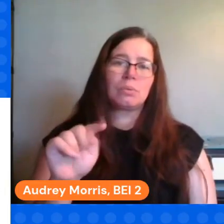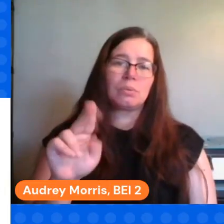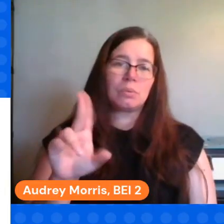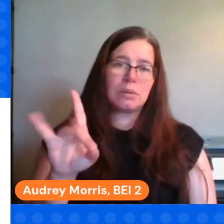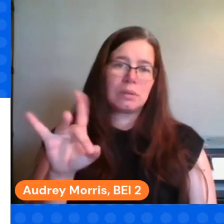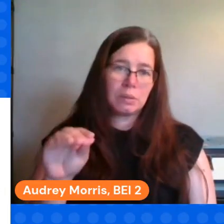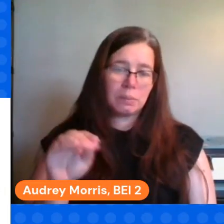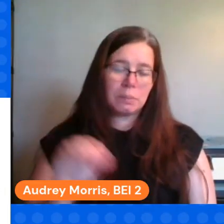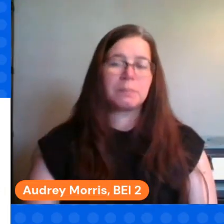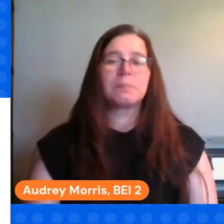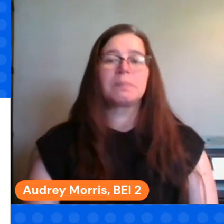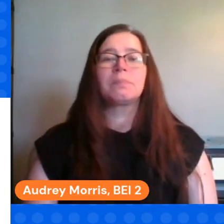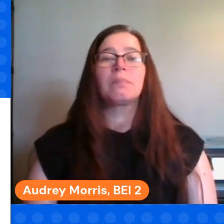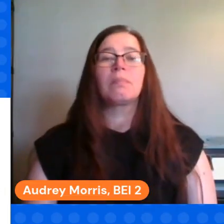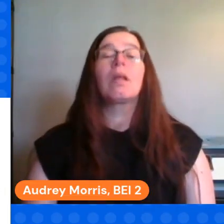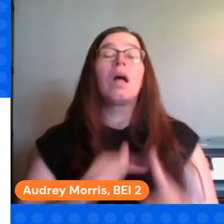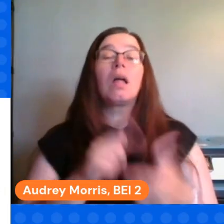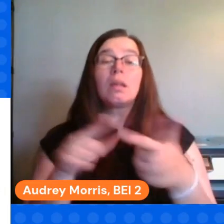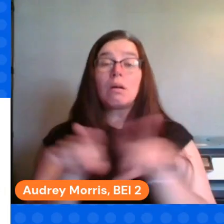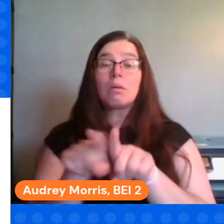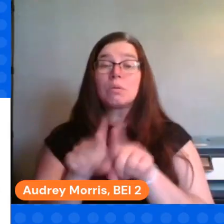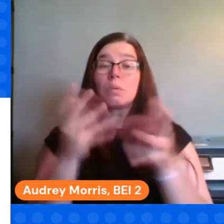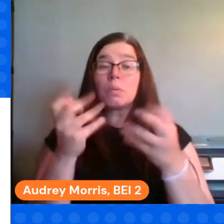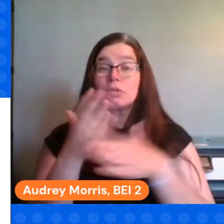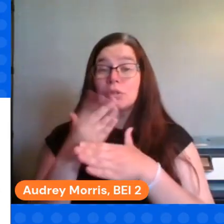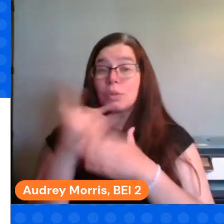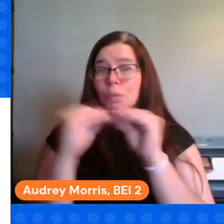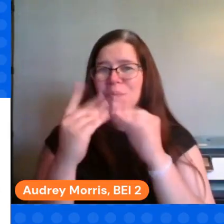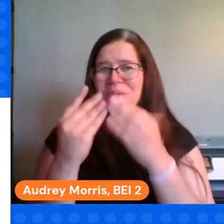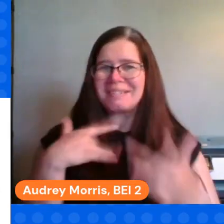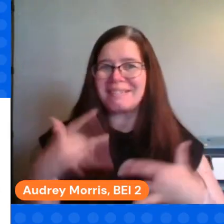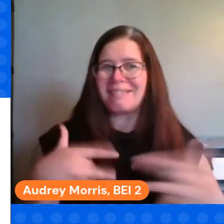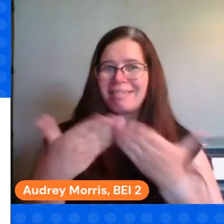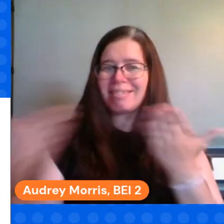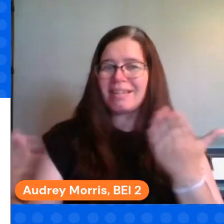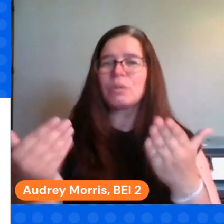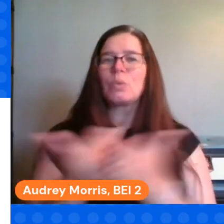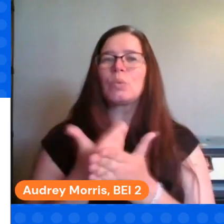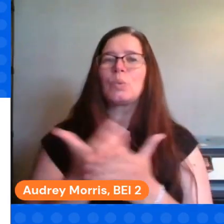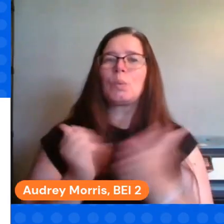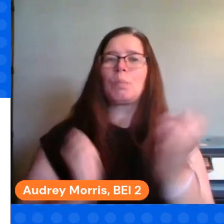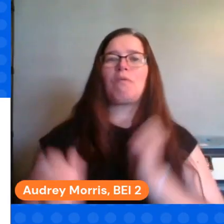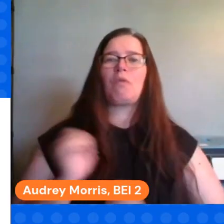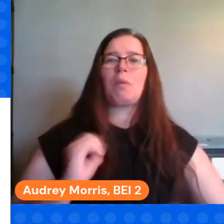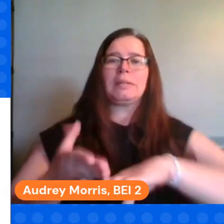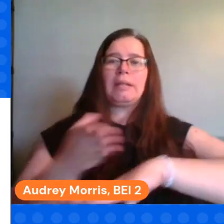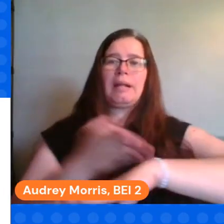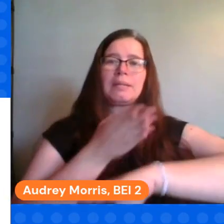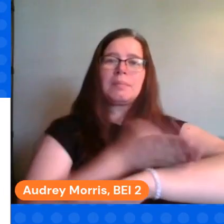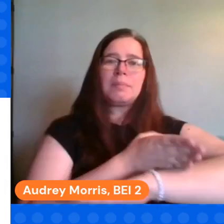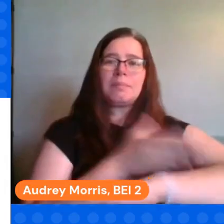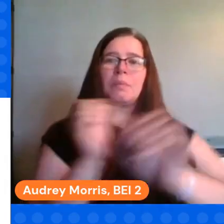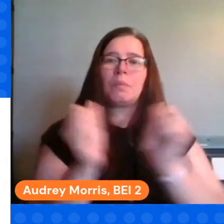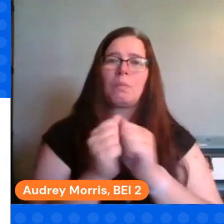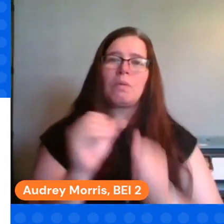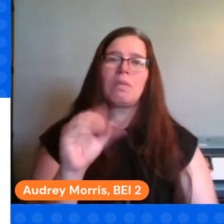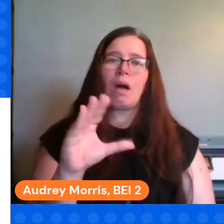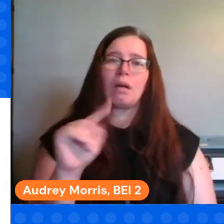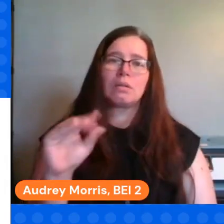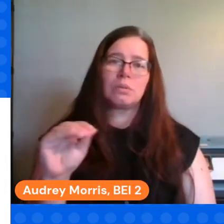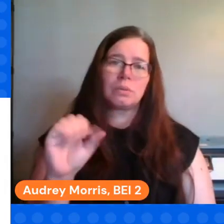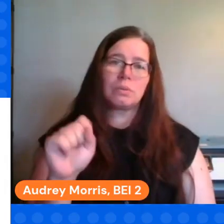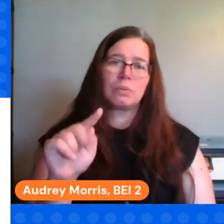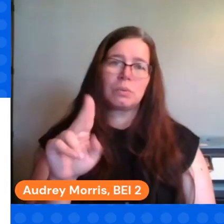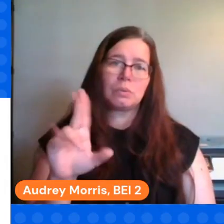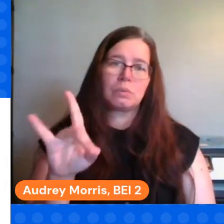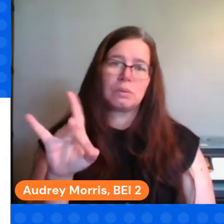And I also want to share one other exciting thing, which is there's been some new performance enhancements to OctoStudio as well in the past